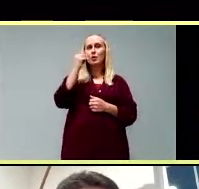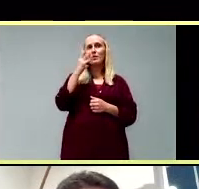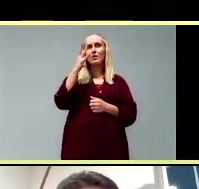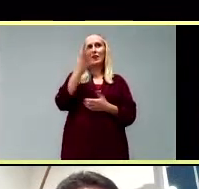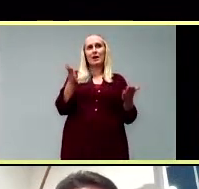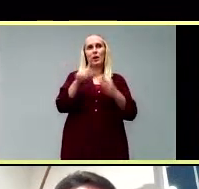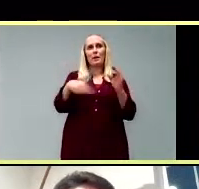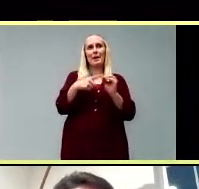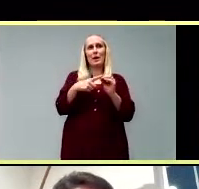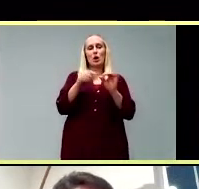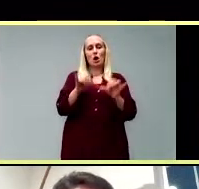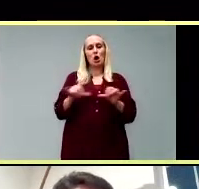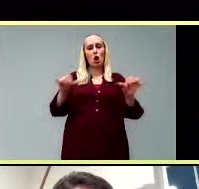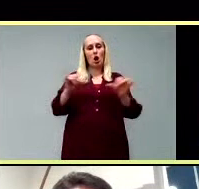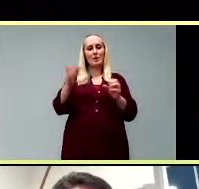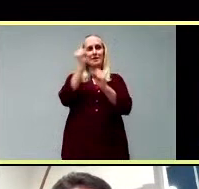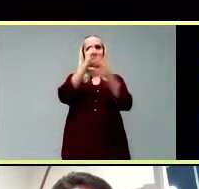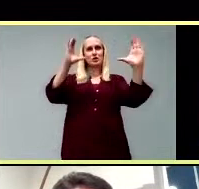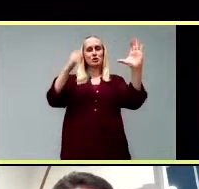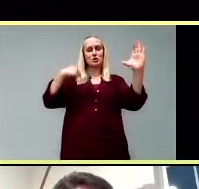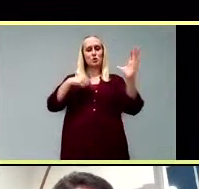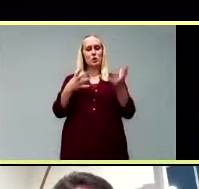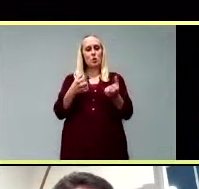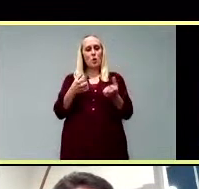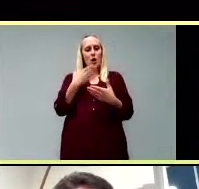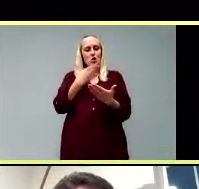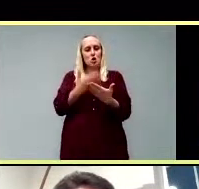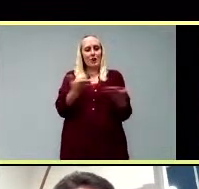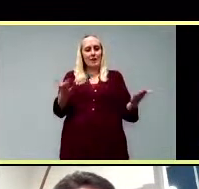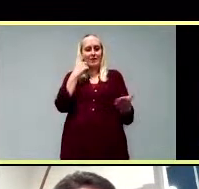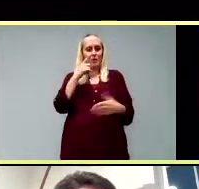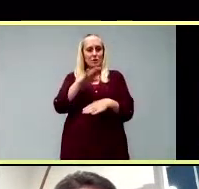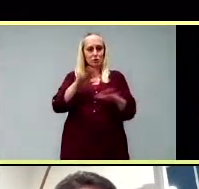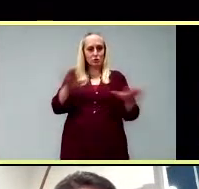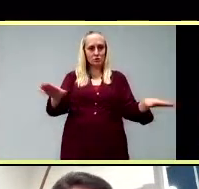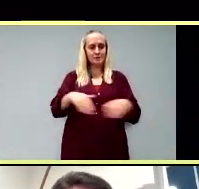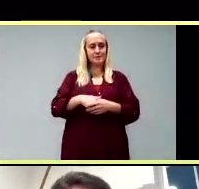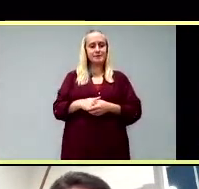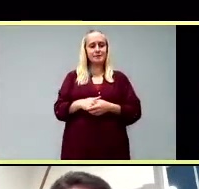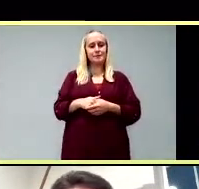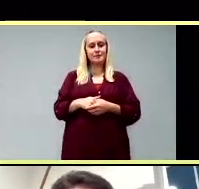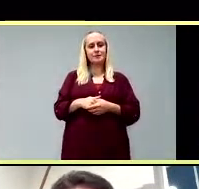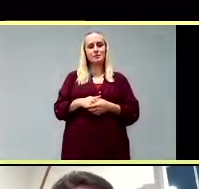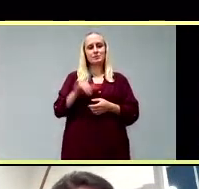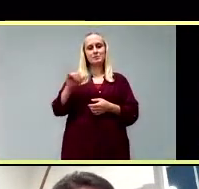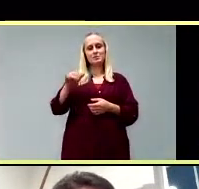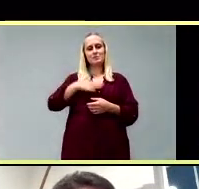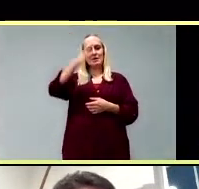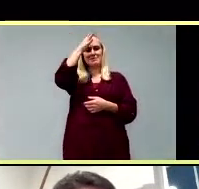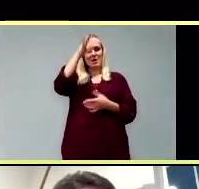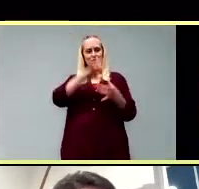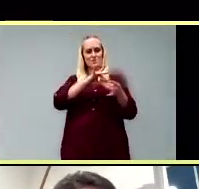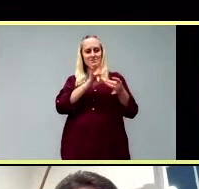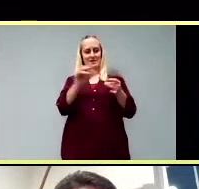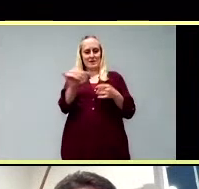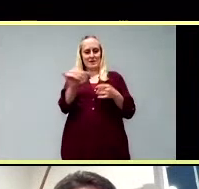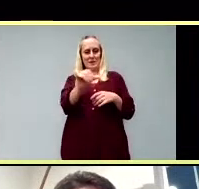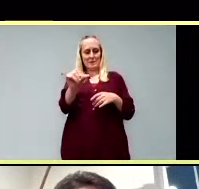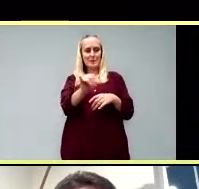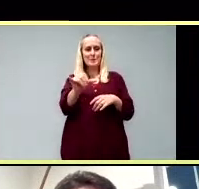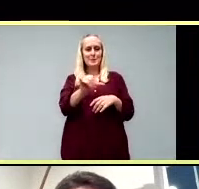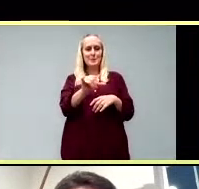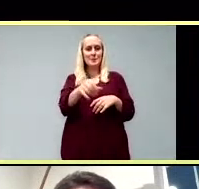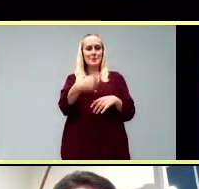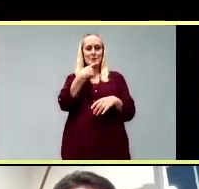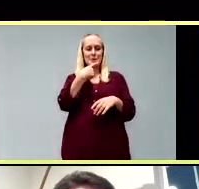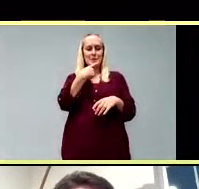say this: we just want to do good things for kids. And you know, I think that's what my dad would say too. He would say